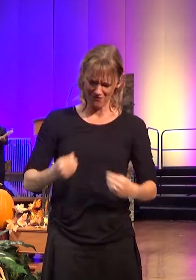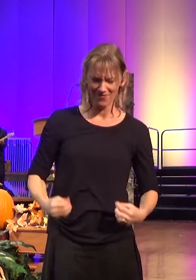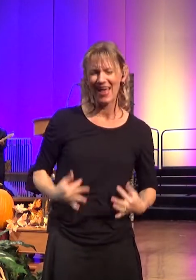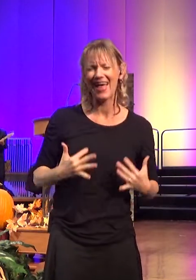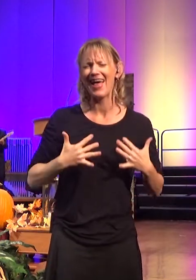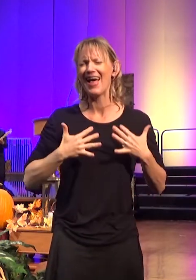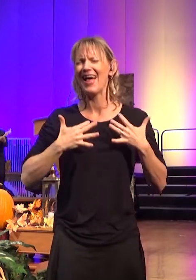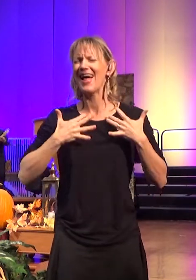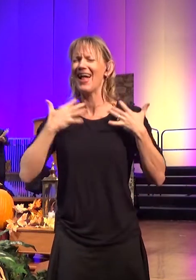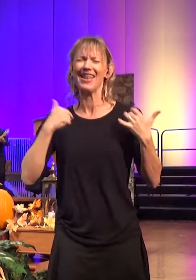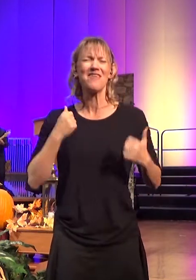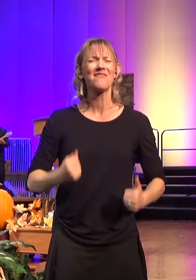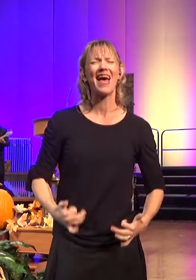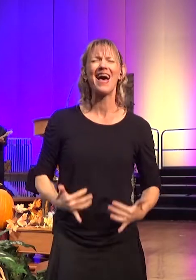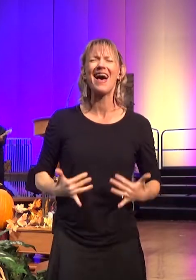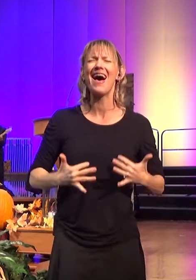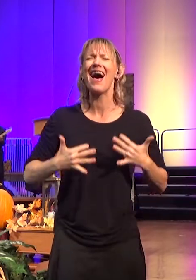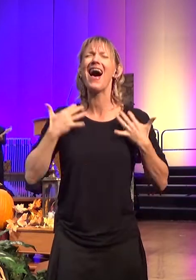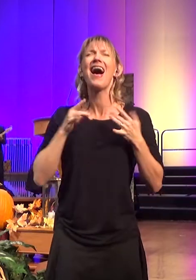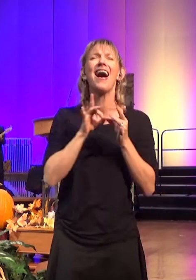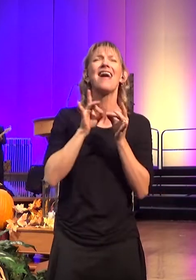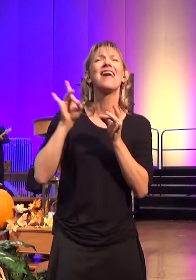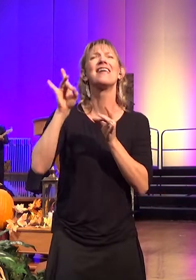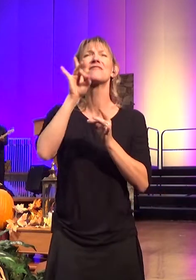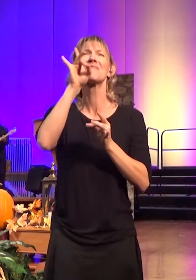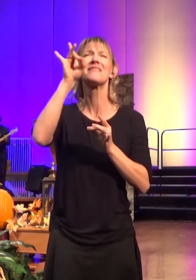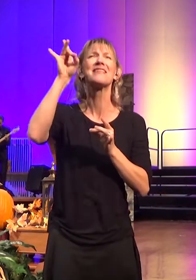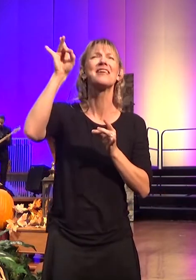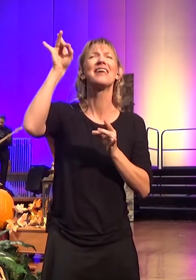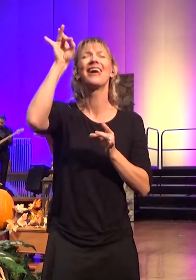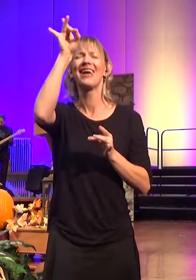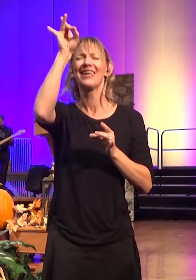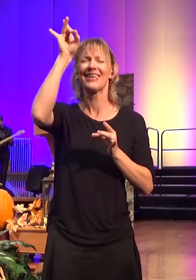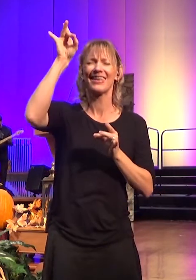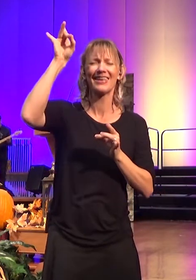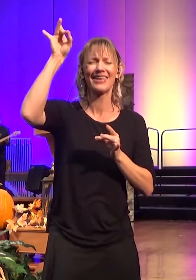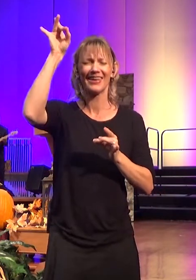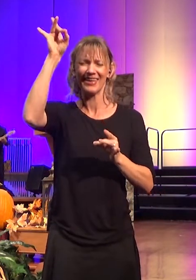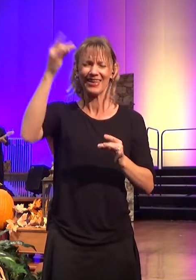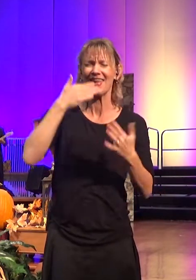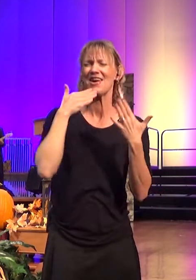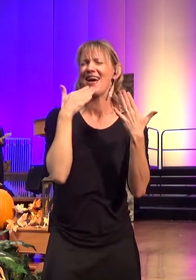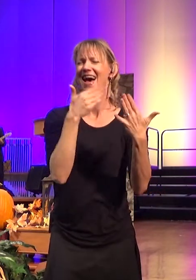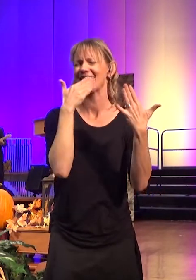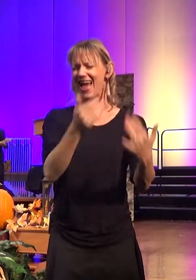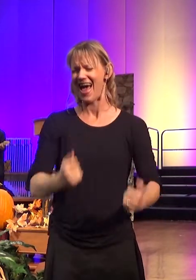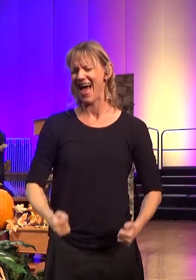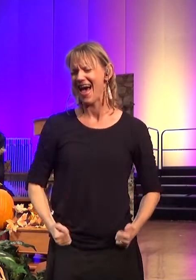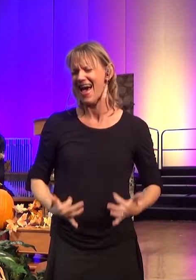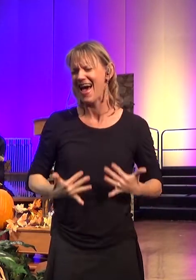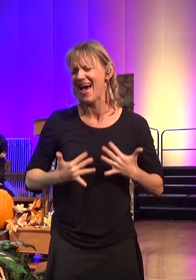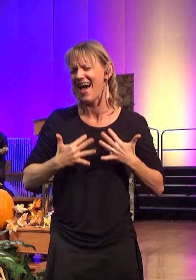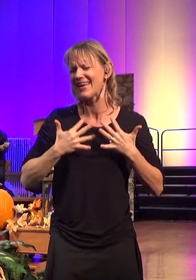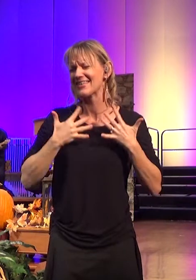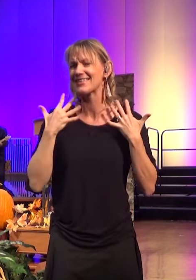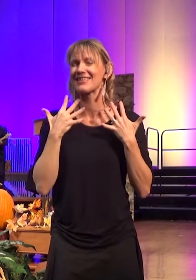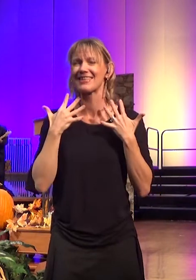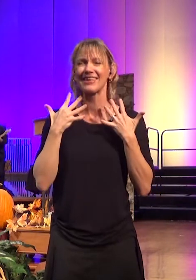that love. Fill me with that spirit. Fill me with